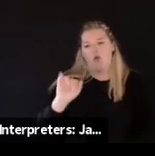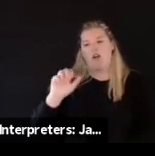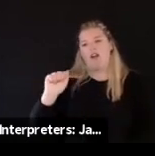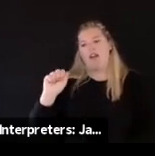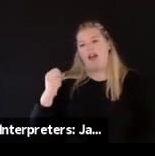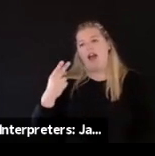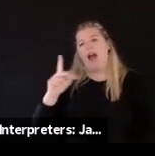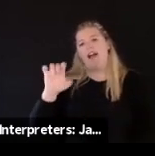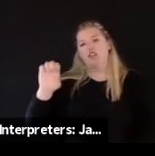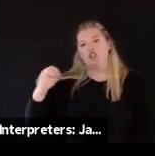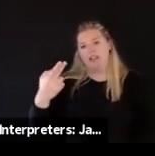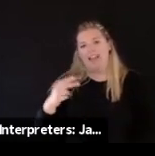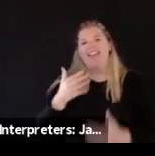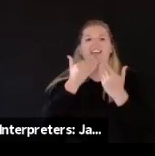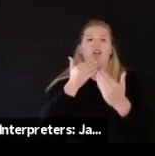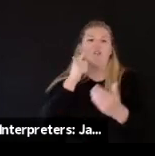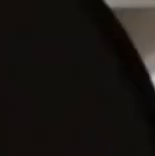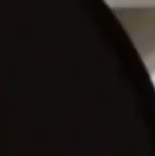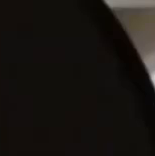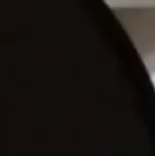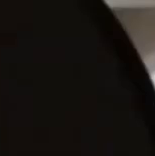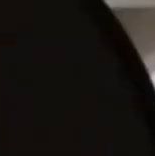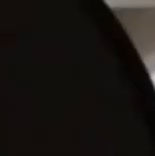one of you for being with us.